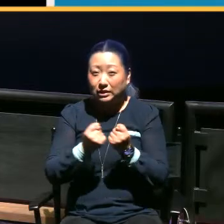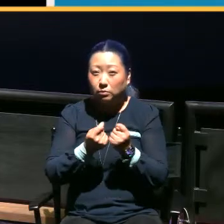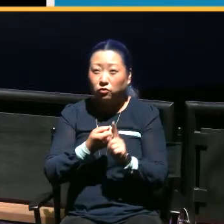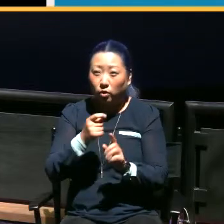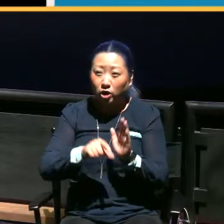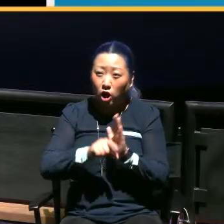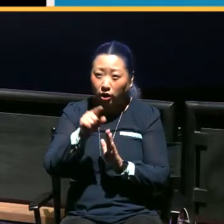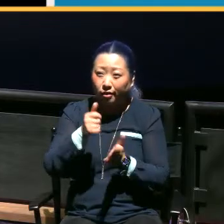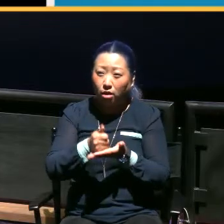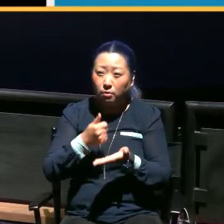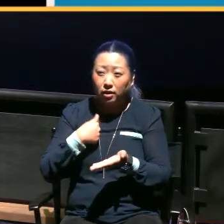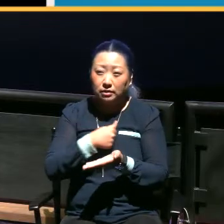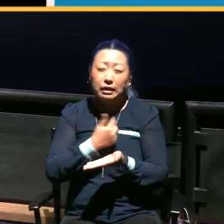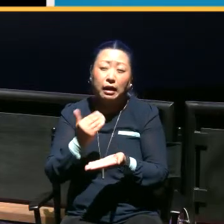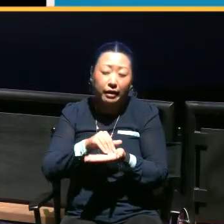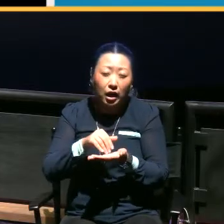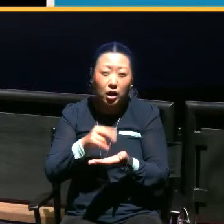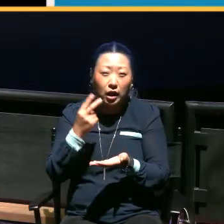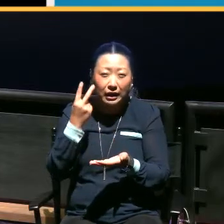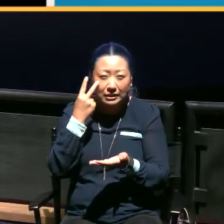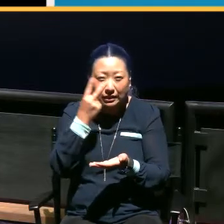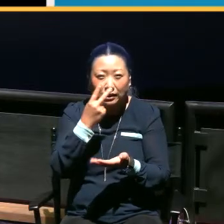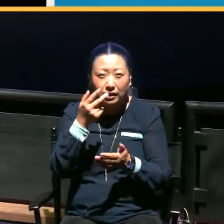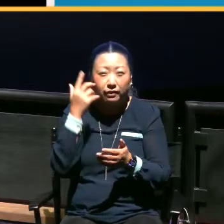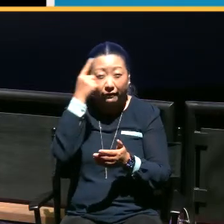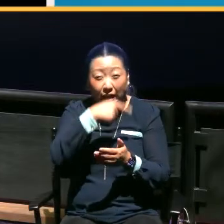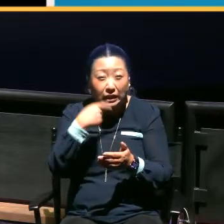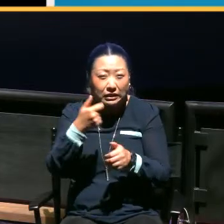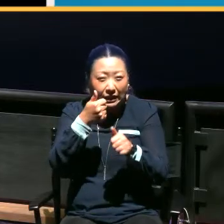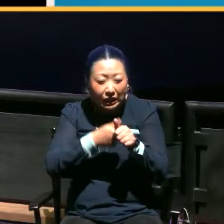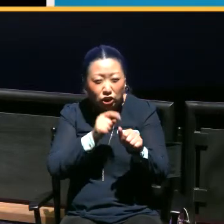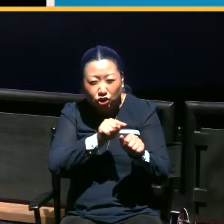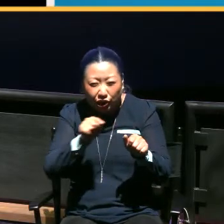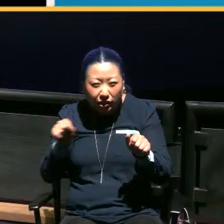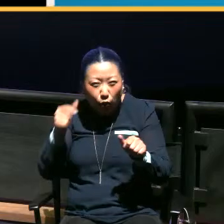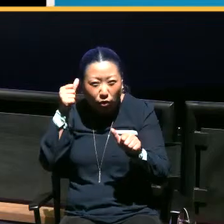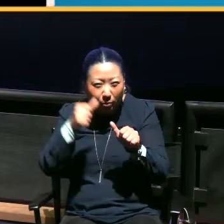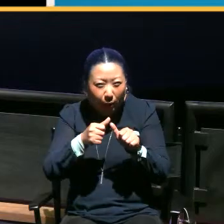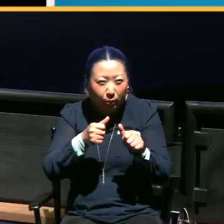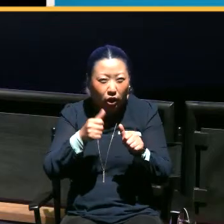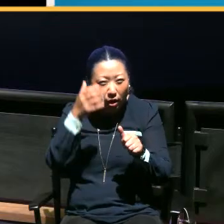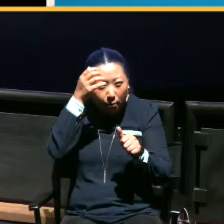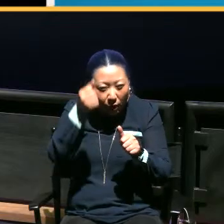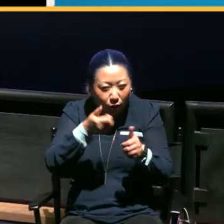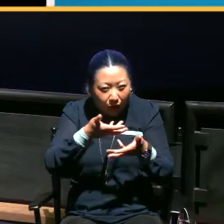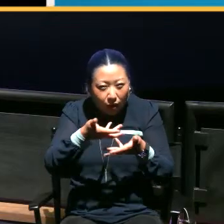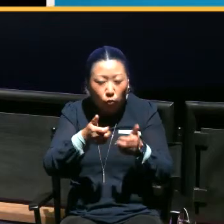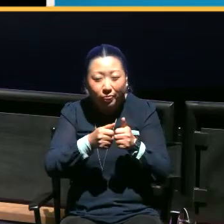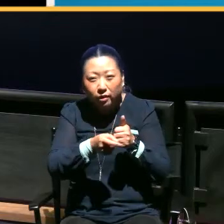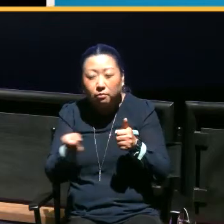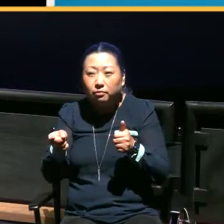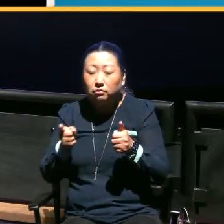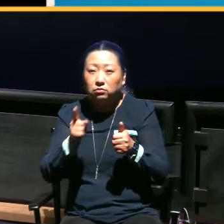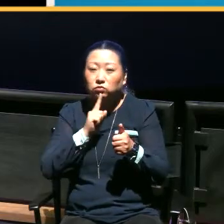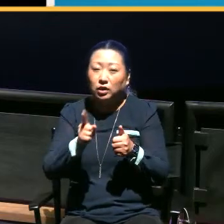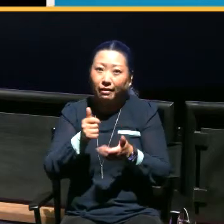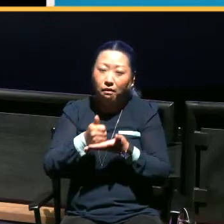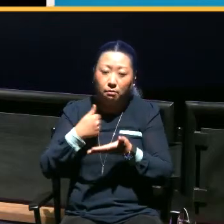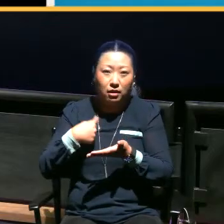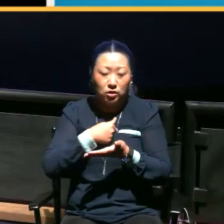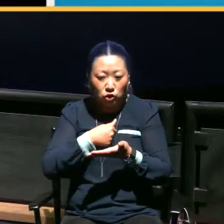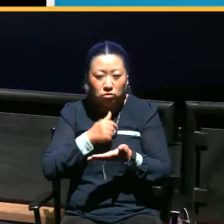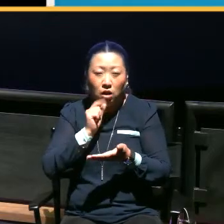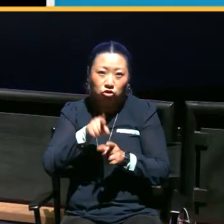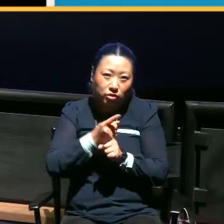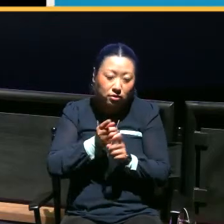us. Again, I look at these faces, and there's a memory for each one of them. Really dedicated people who helped us out, not only got us